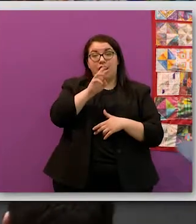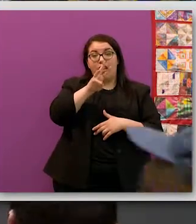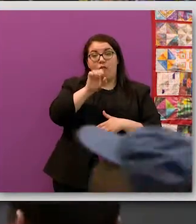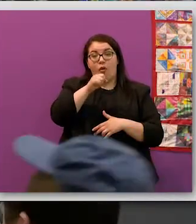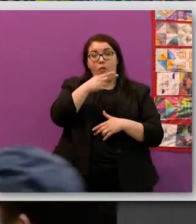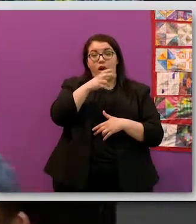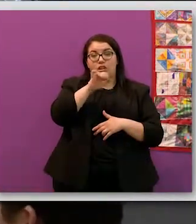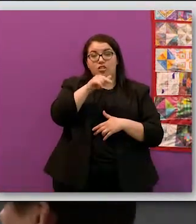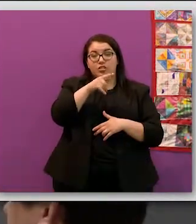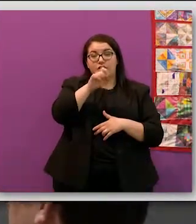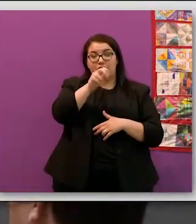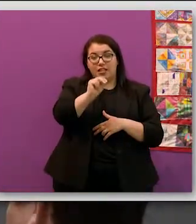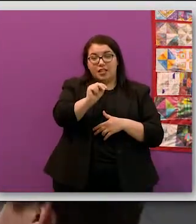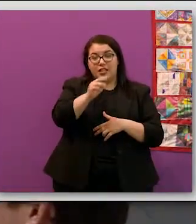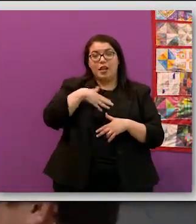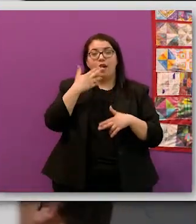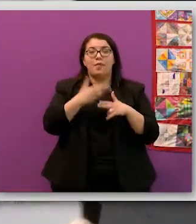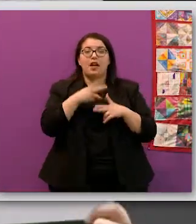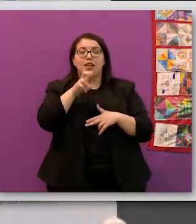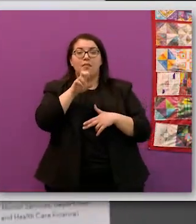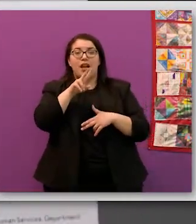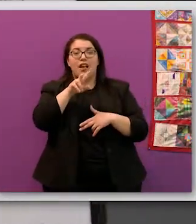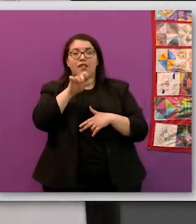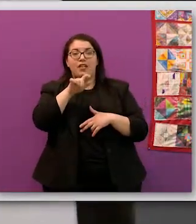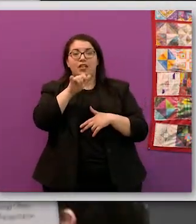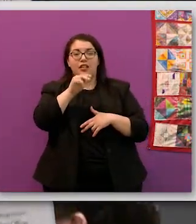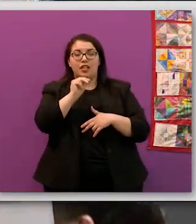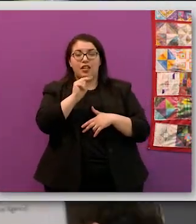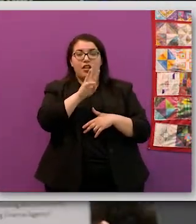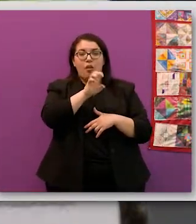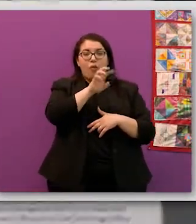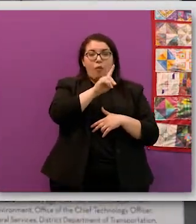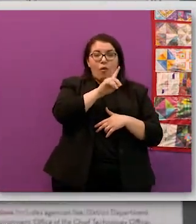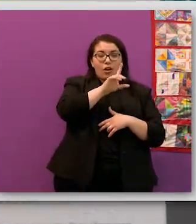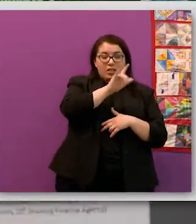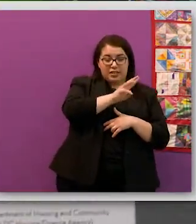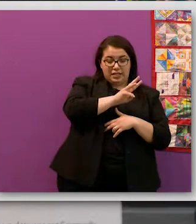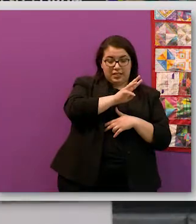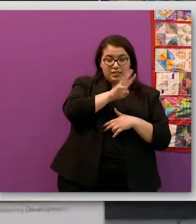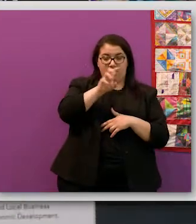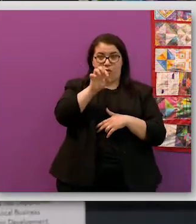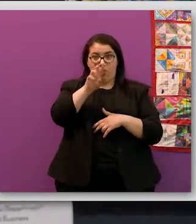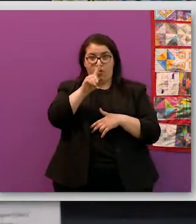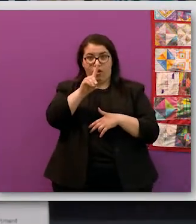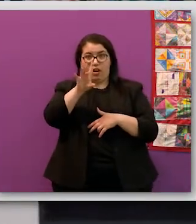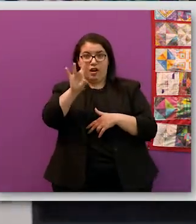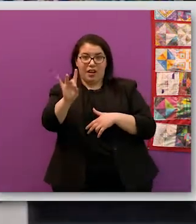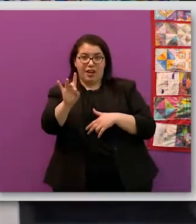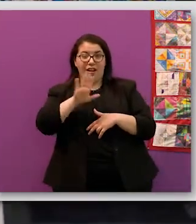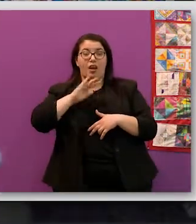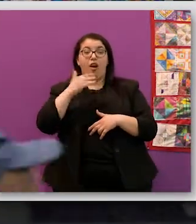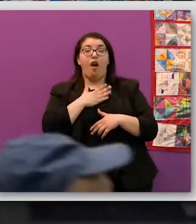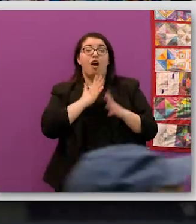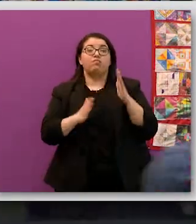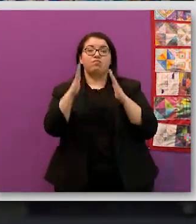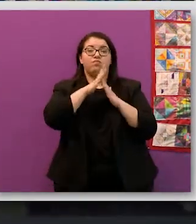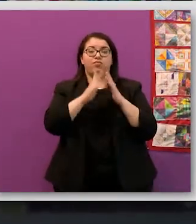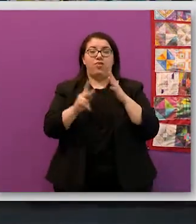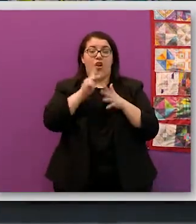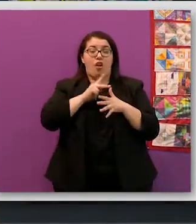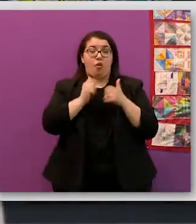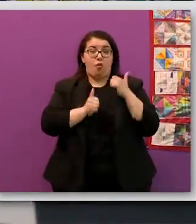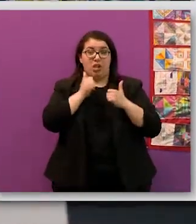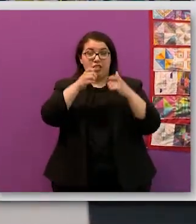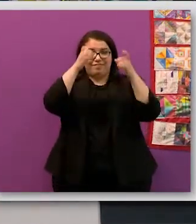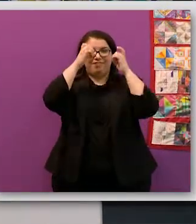6. Evelyn Minor, Ward 8. And we chose as our highest category education because we